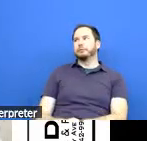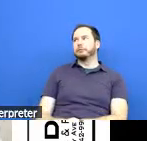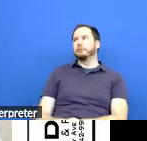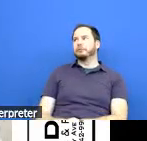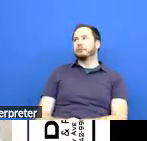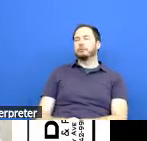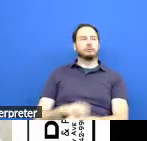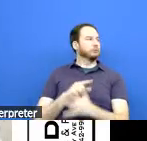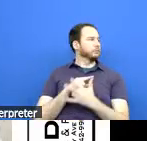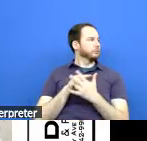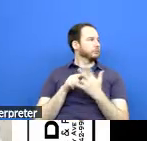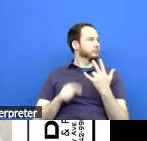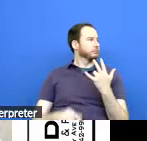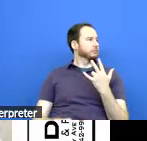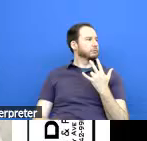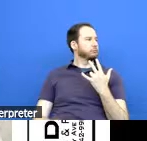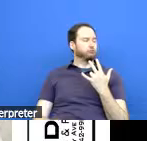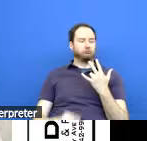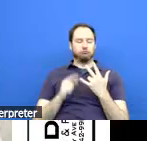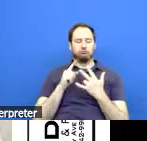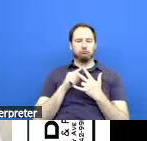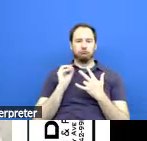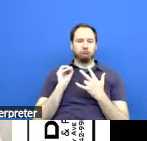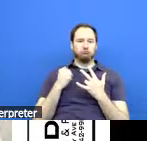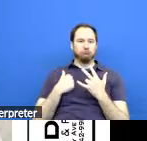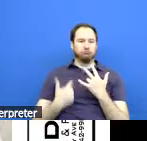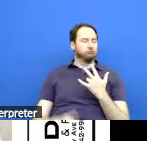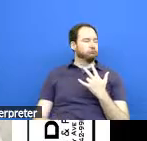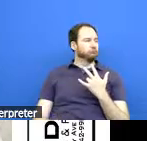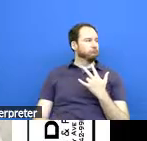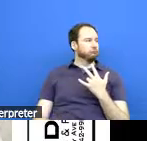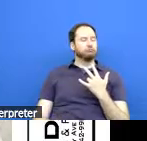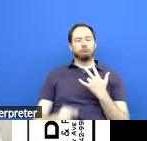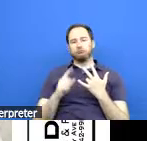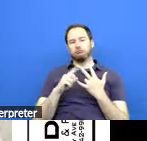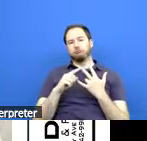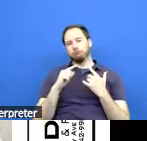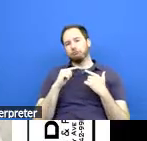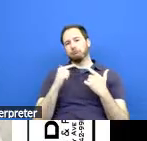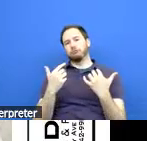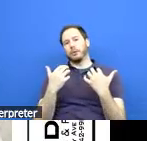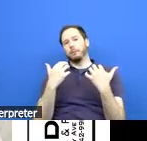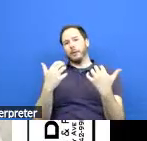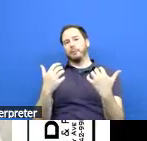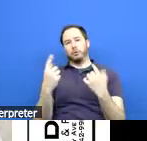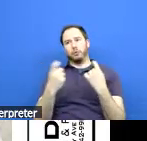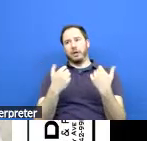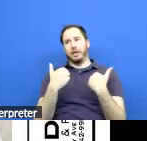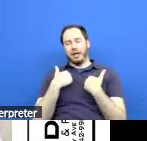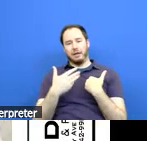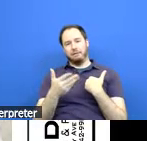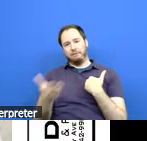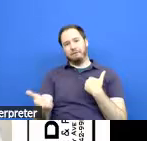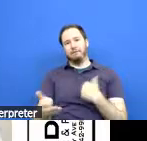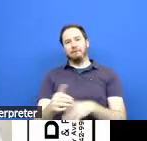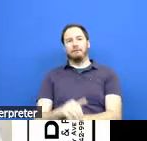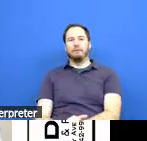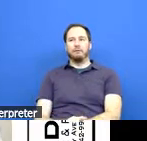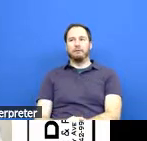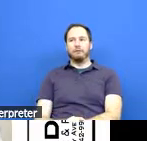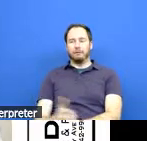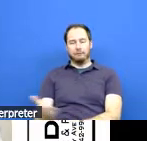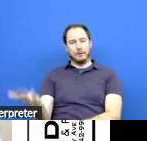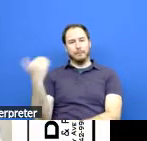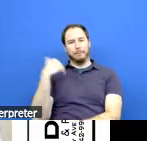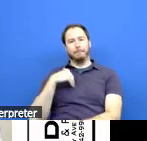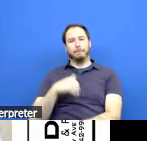Any other questions from town board? No. All right, I'm going to open up the public. Any questions from the public? Come